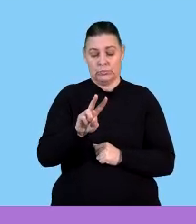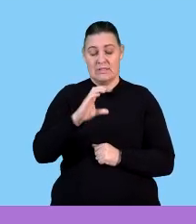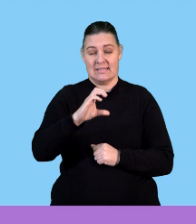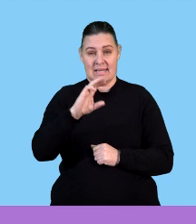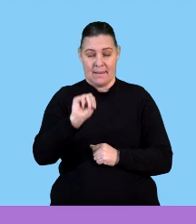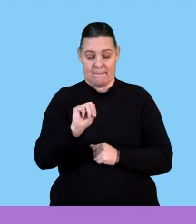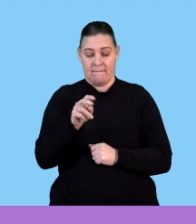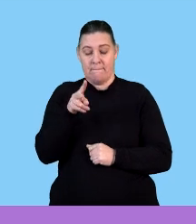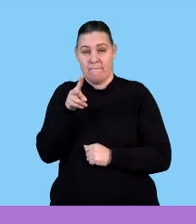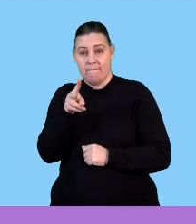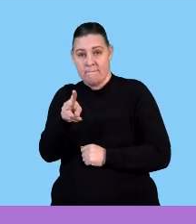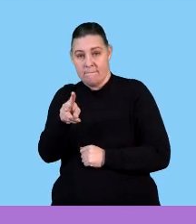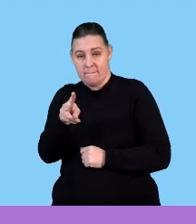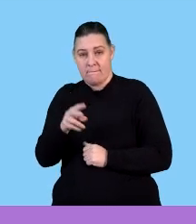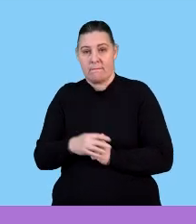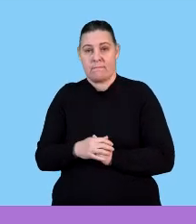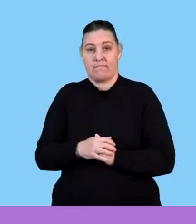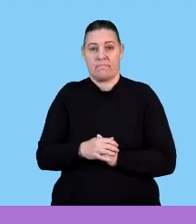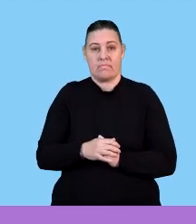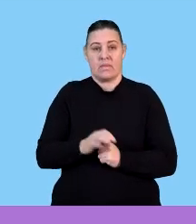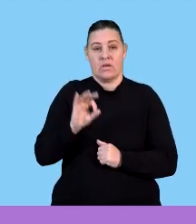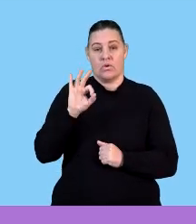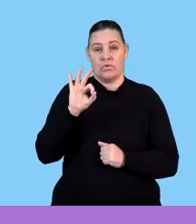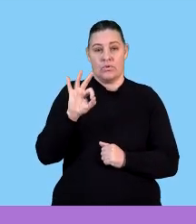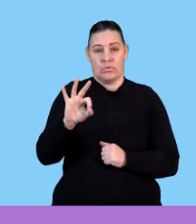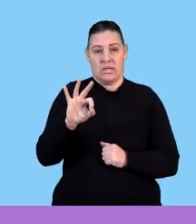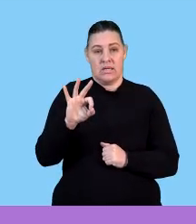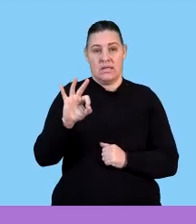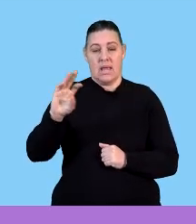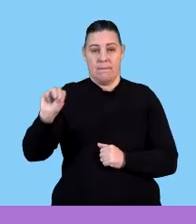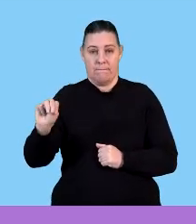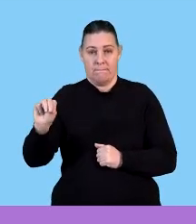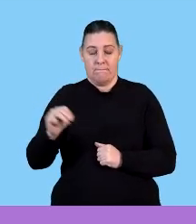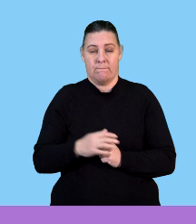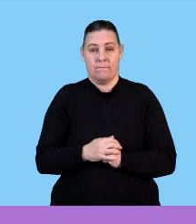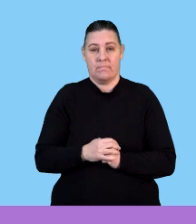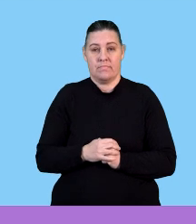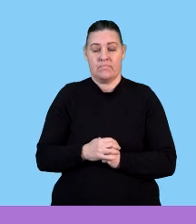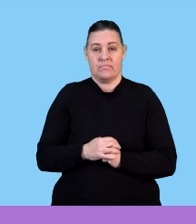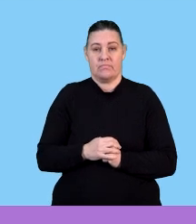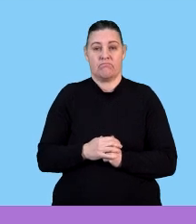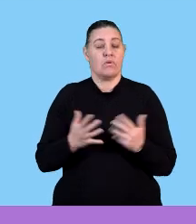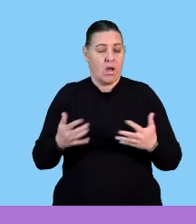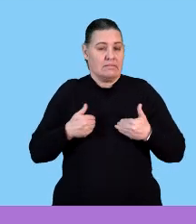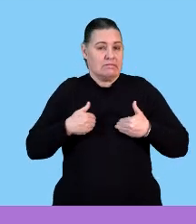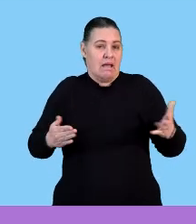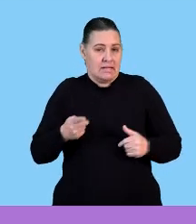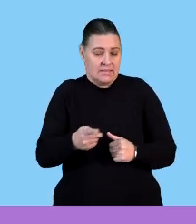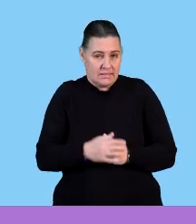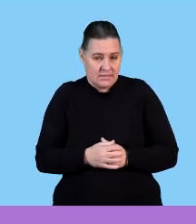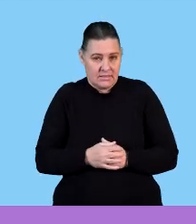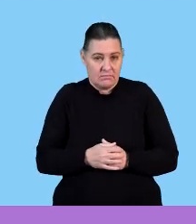1,2 centimeters is to 3 meters. All right, that's my starting